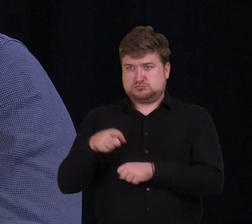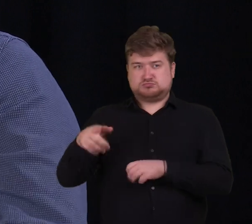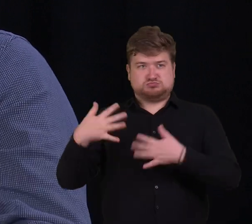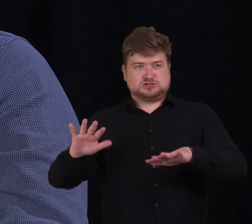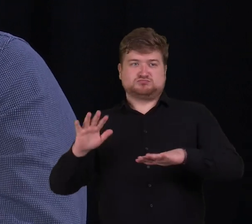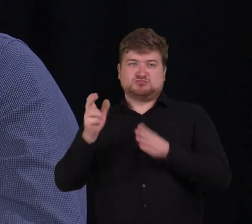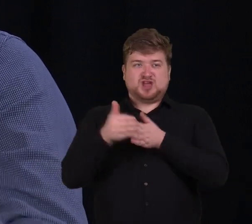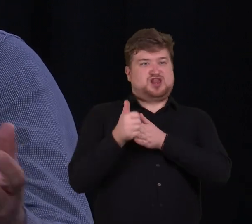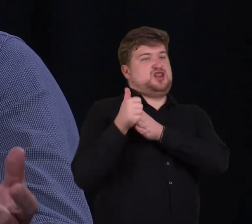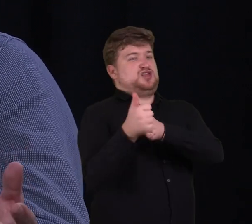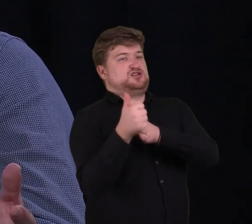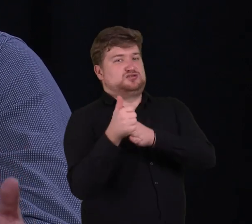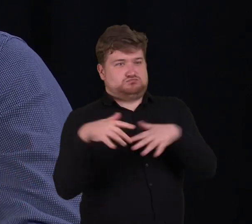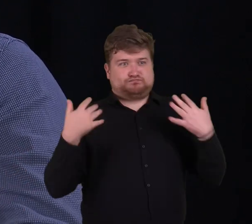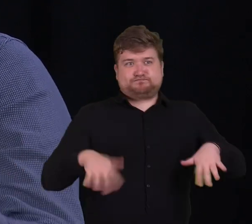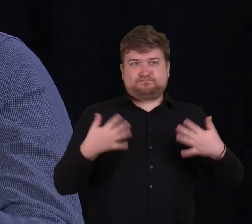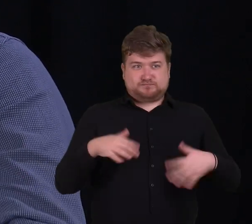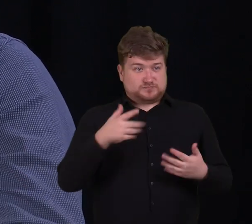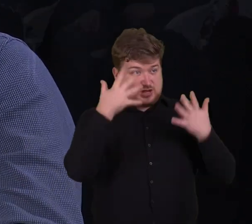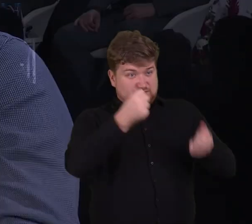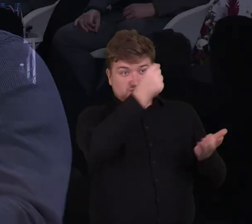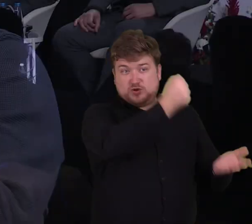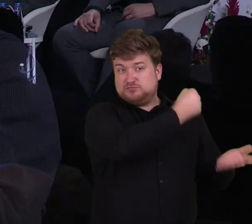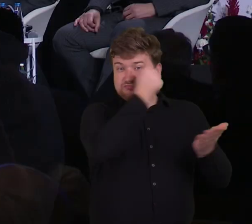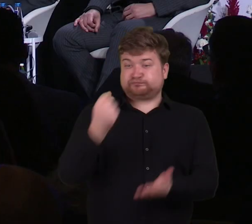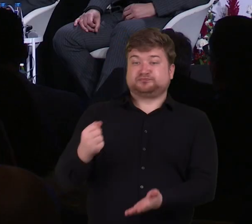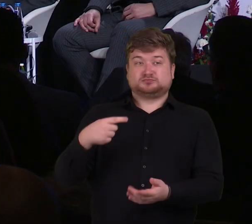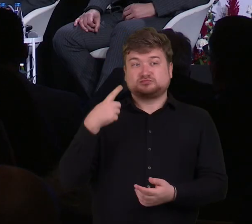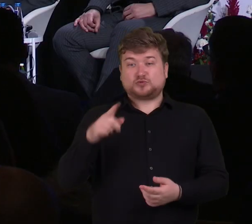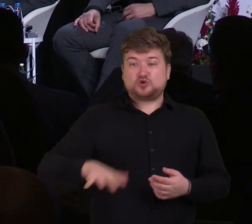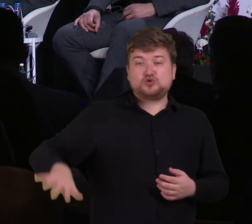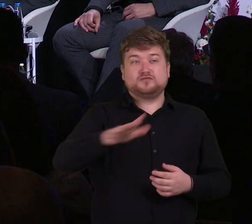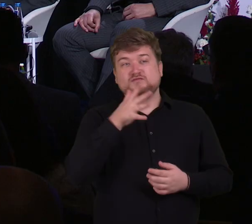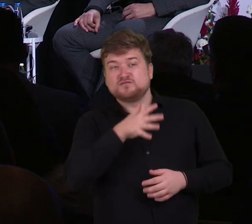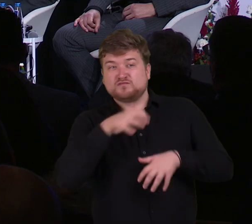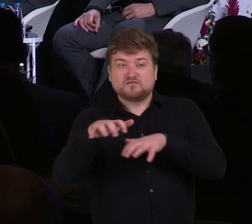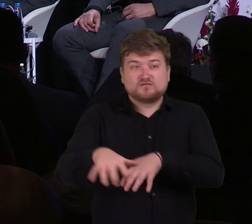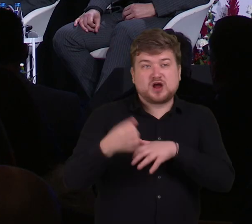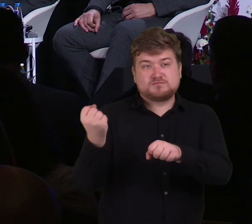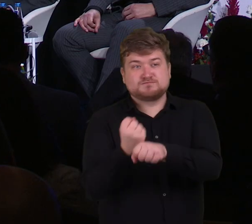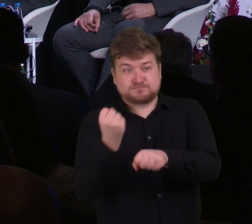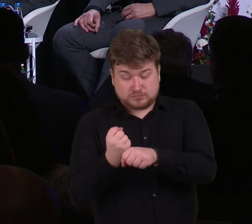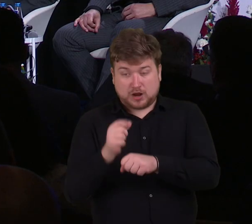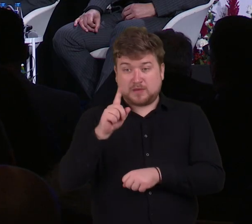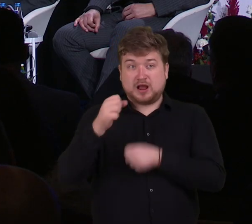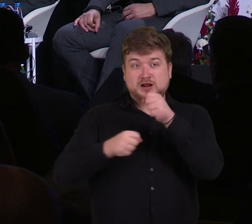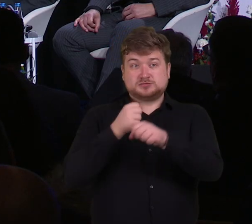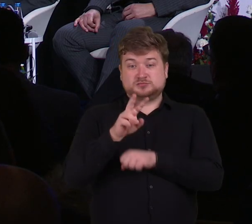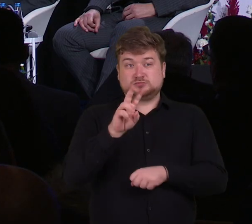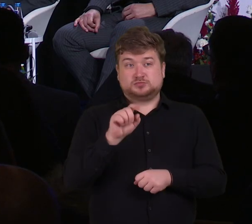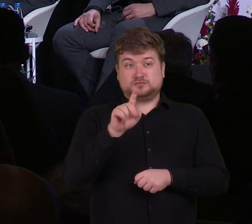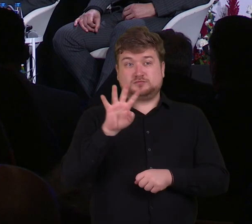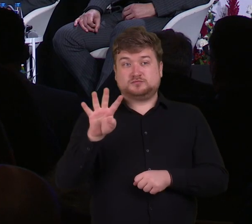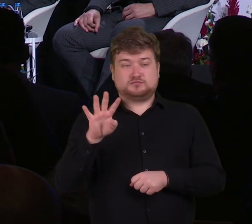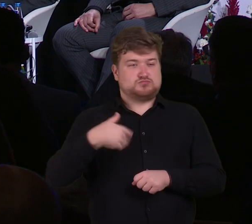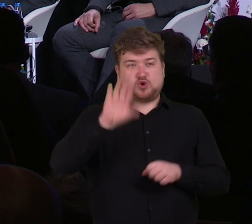CLLD with 3 funds, so regional development, agriculture, and also fishery. Now, in the program period 2027, we only